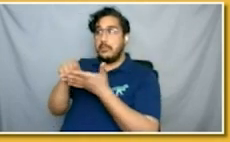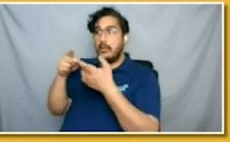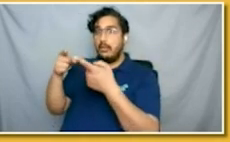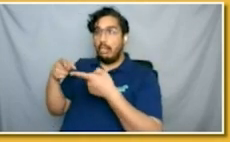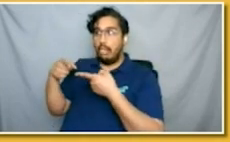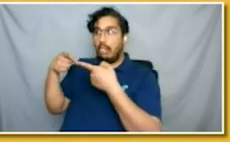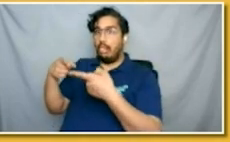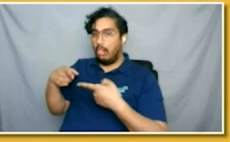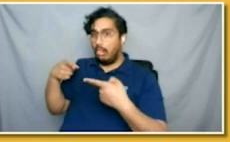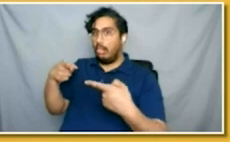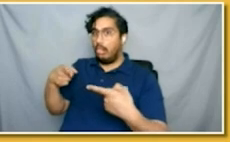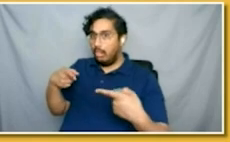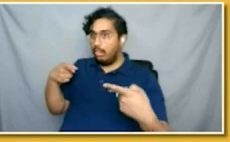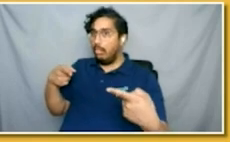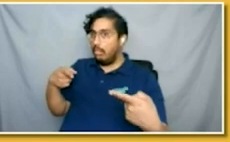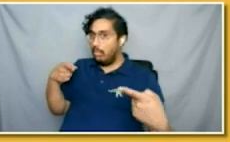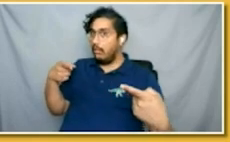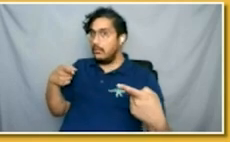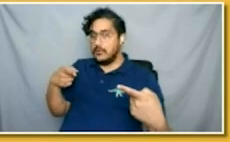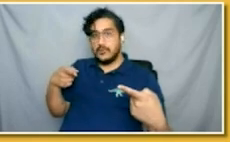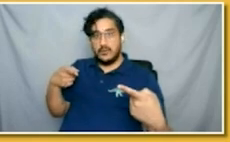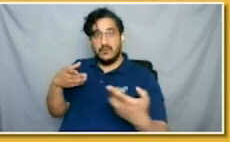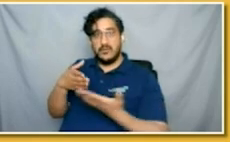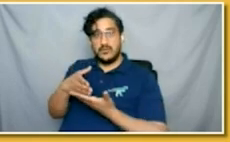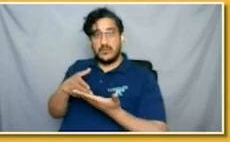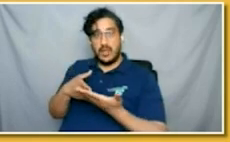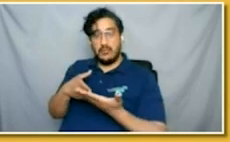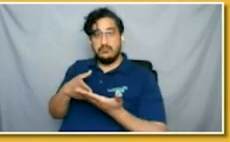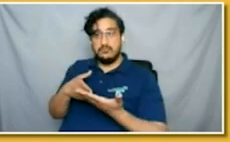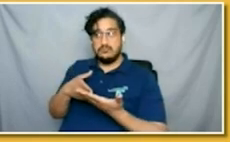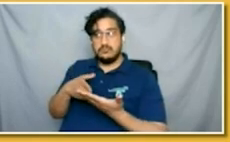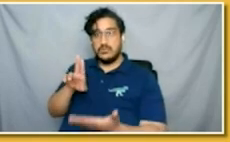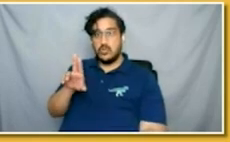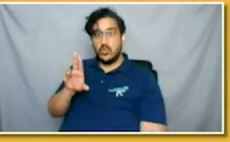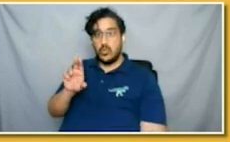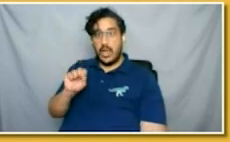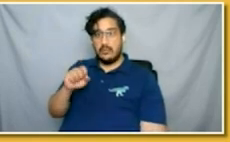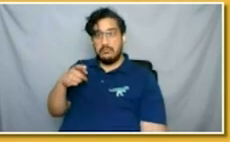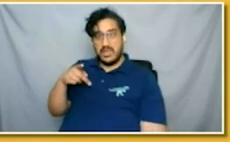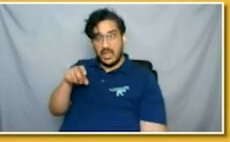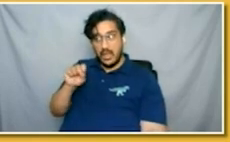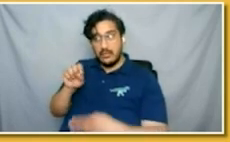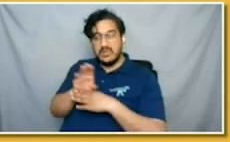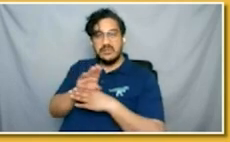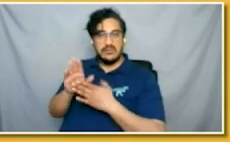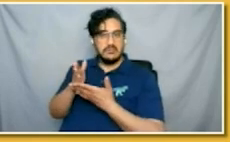USPS does less profitable. But what that,